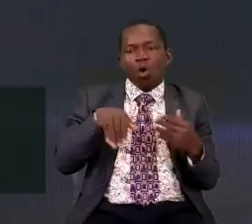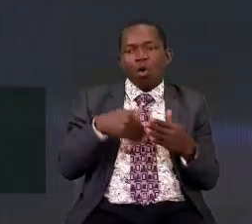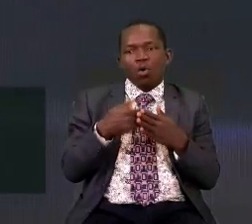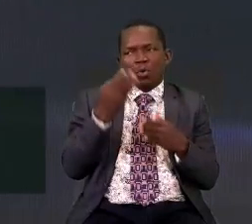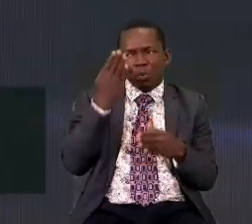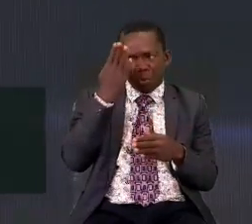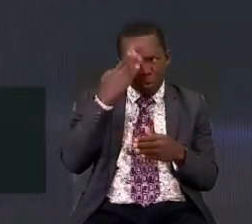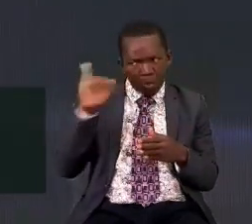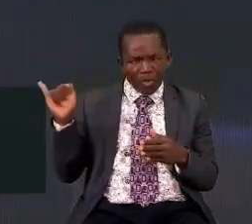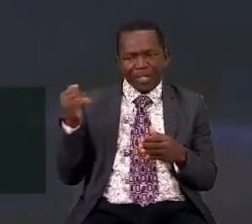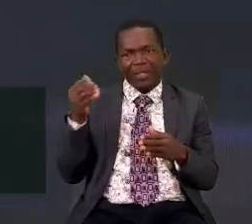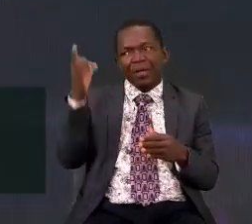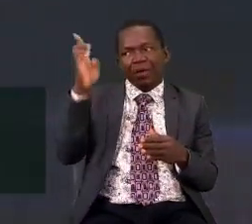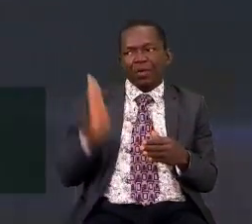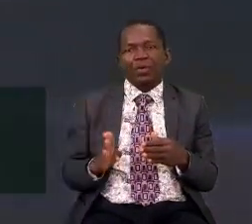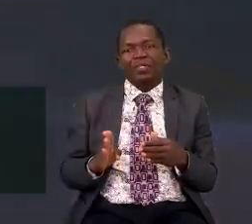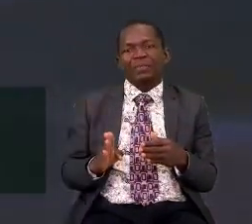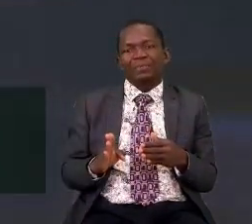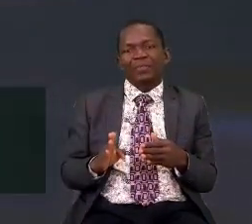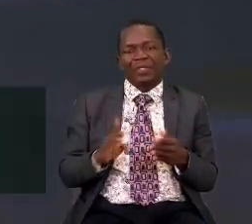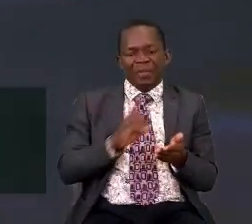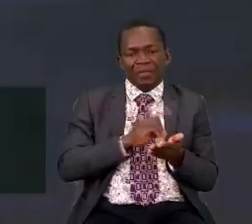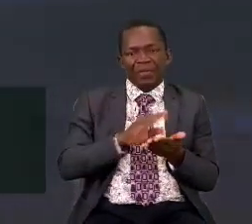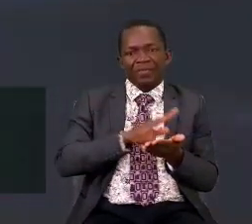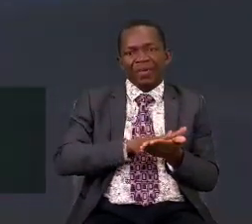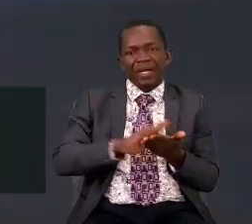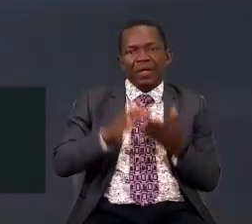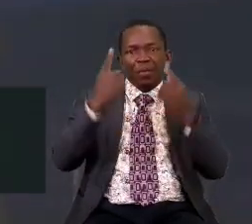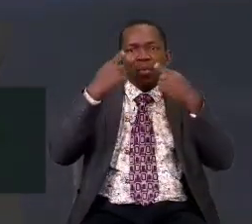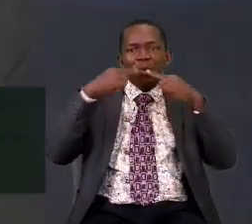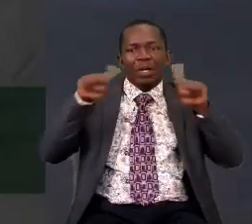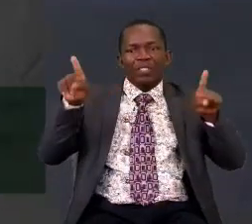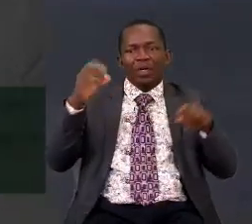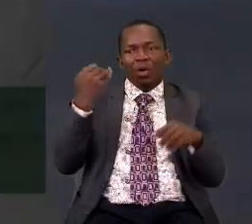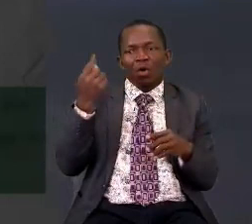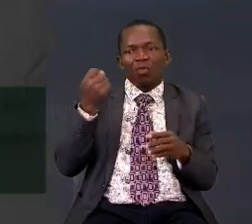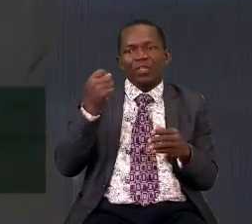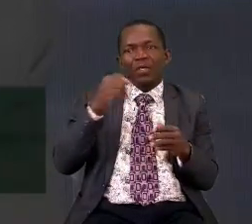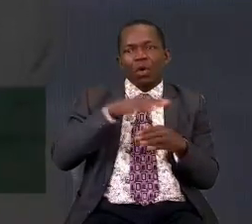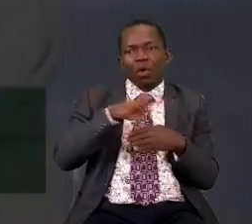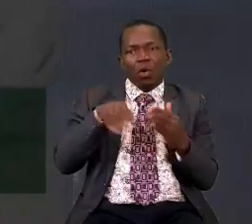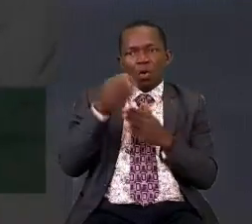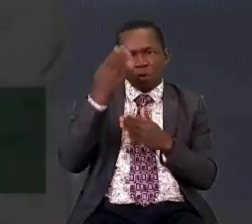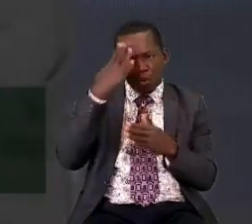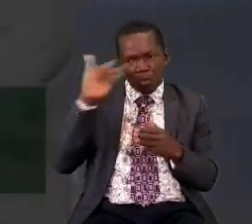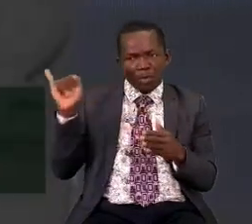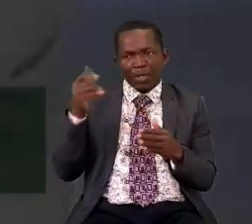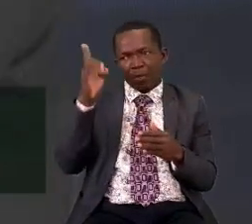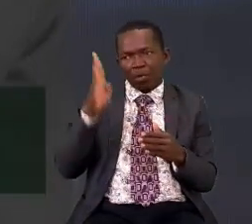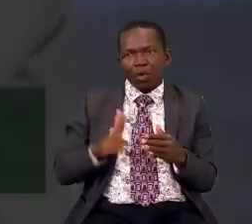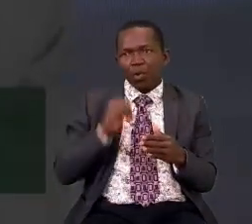who knows the Edge from the beginning that God who knows your old age time